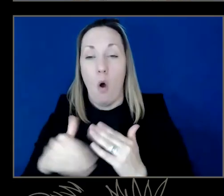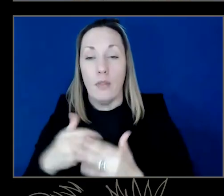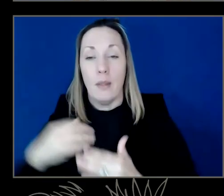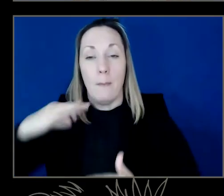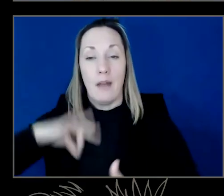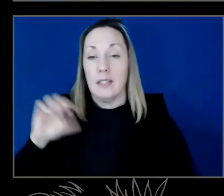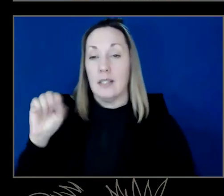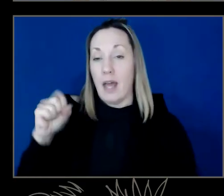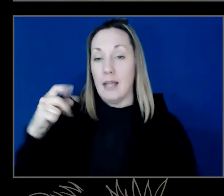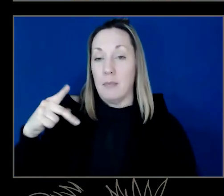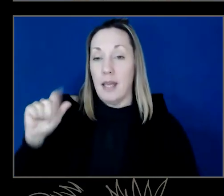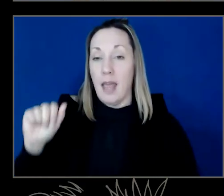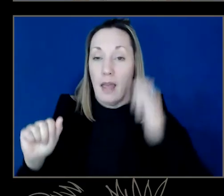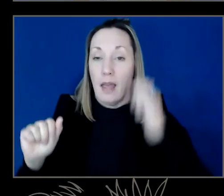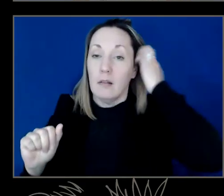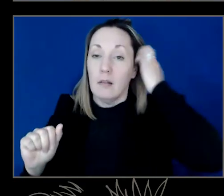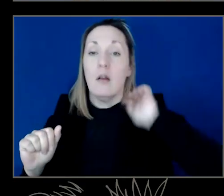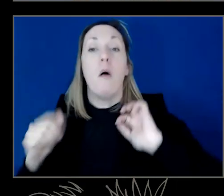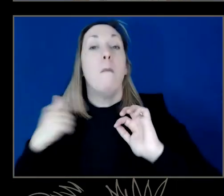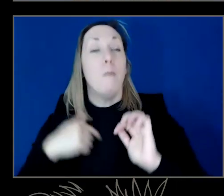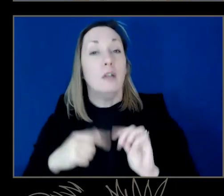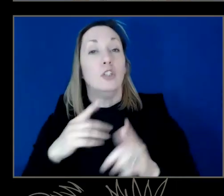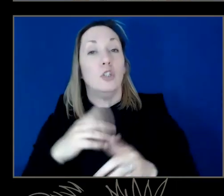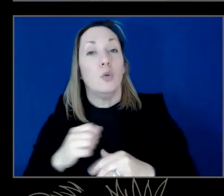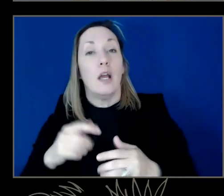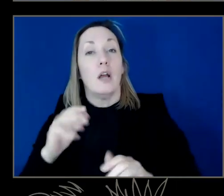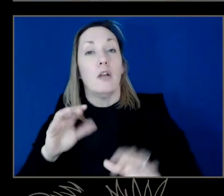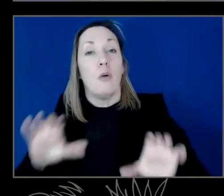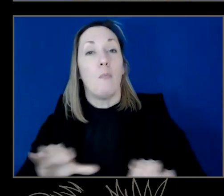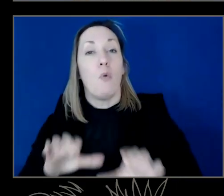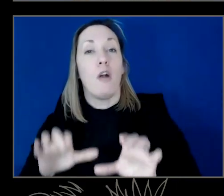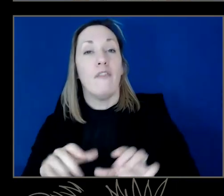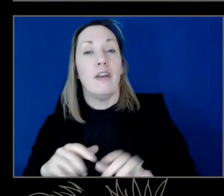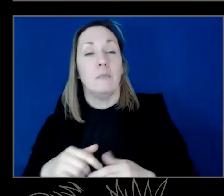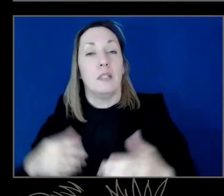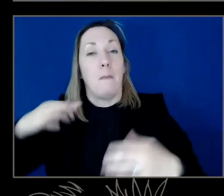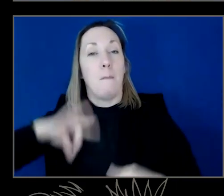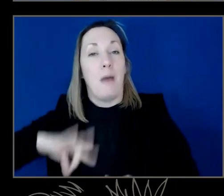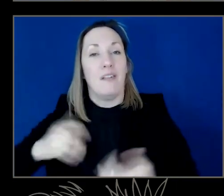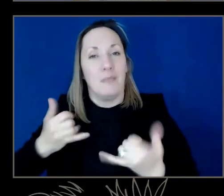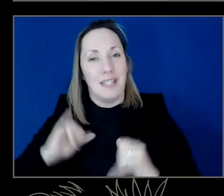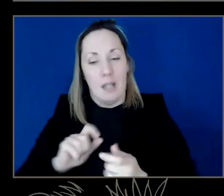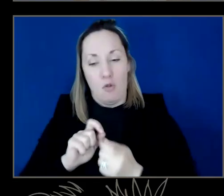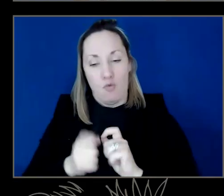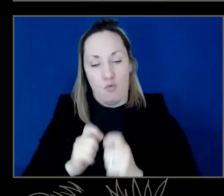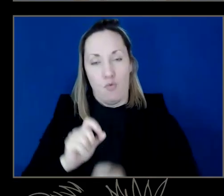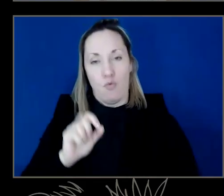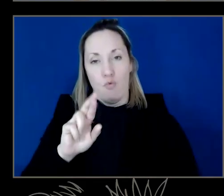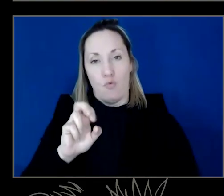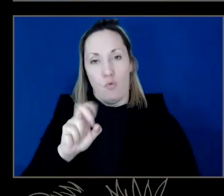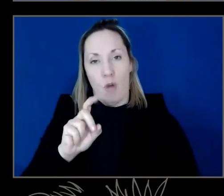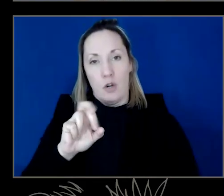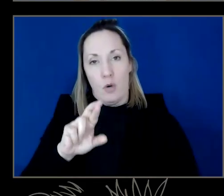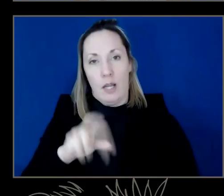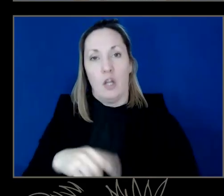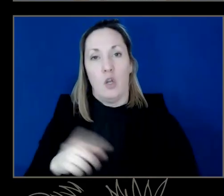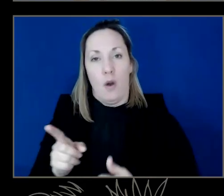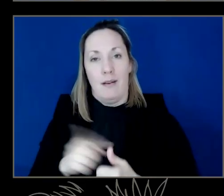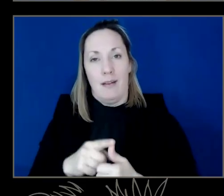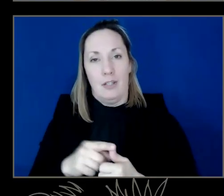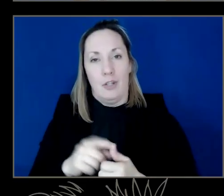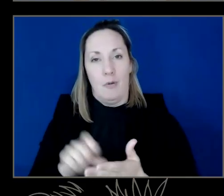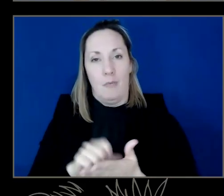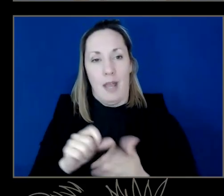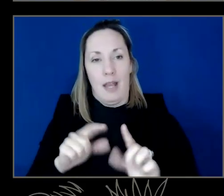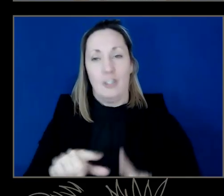SPA, but you get those performance benefits of still server rendering your initial page. And TanStack Start